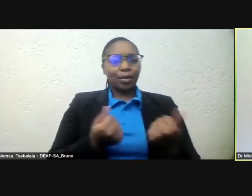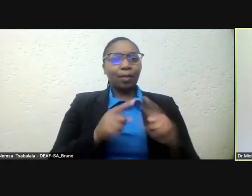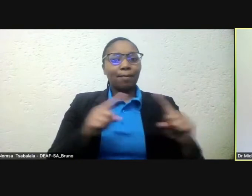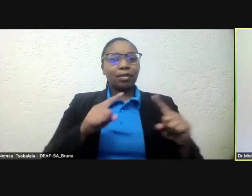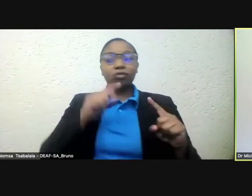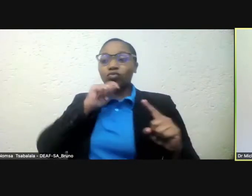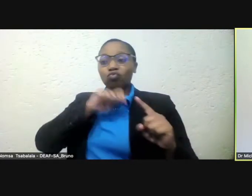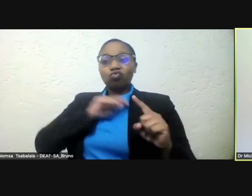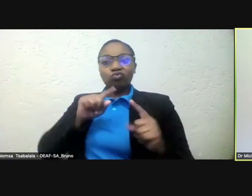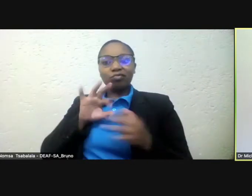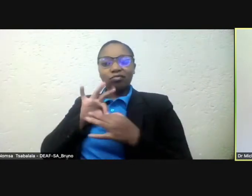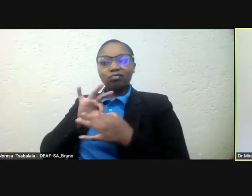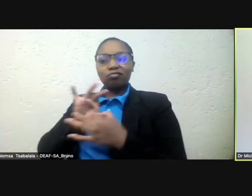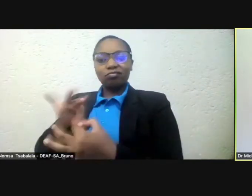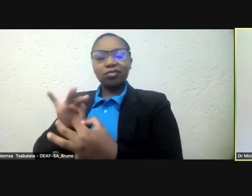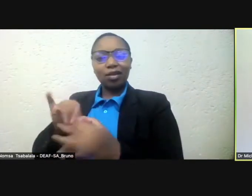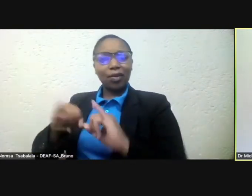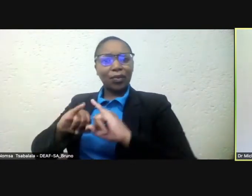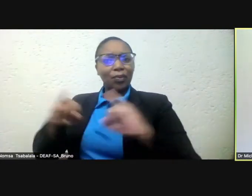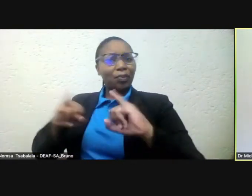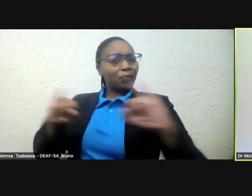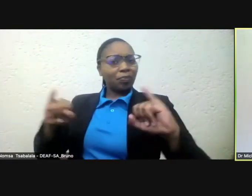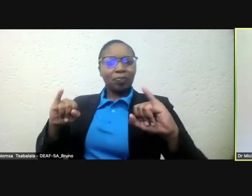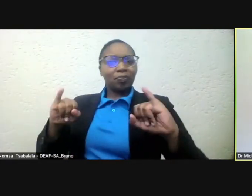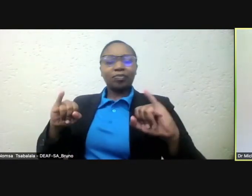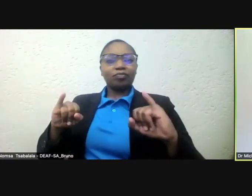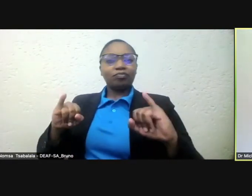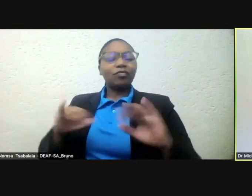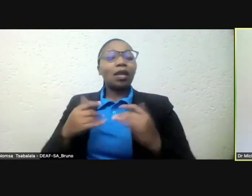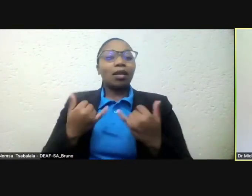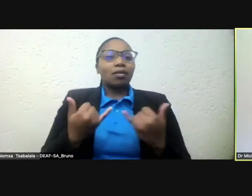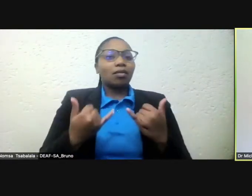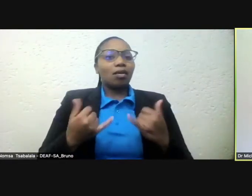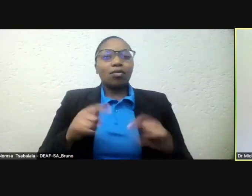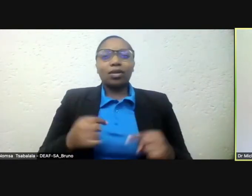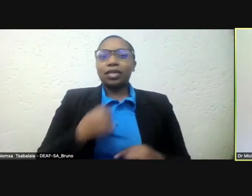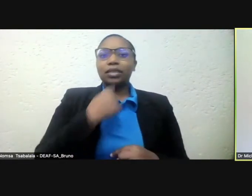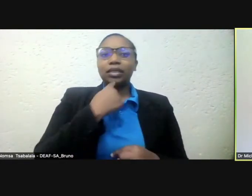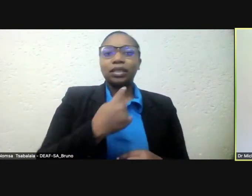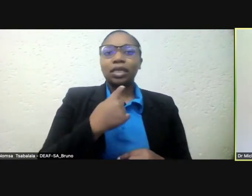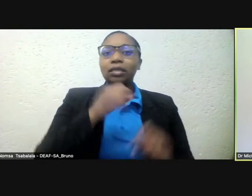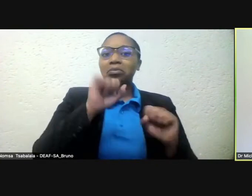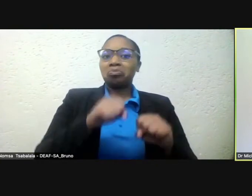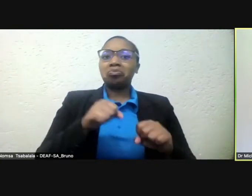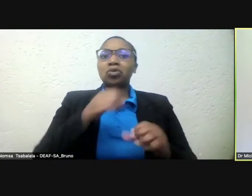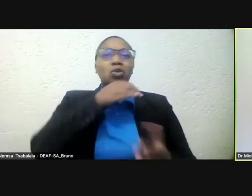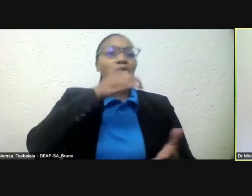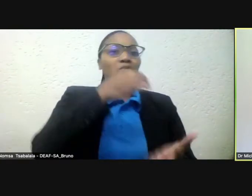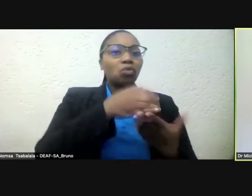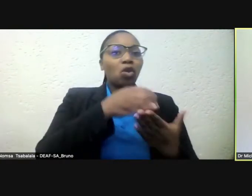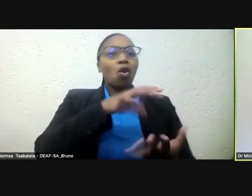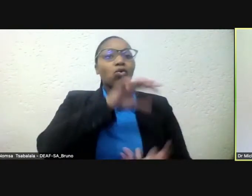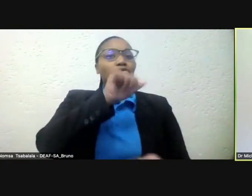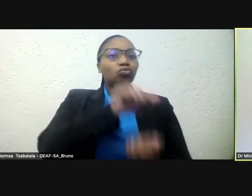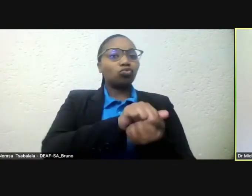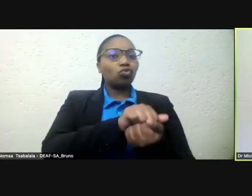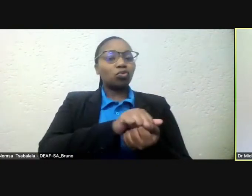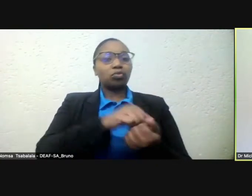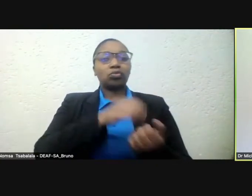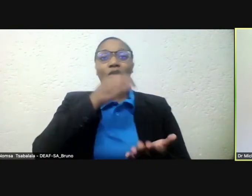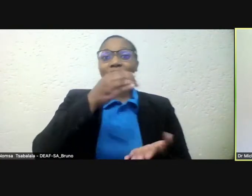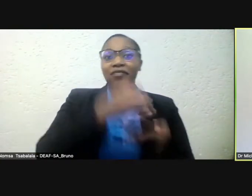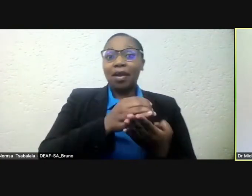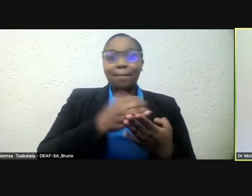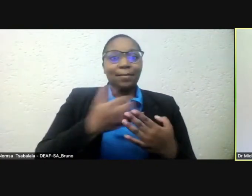severity. And so we can't really make any cause in terms of severity just based on whether it's more transmissible and has immune